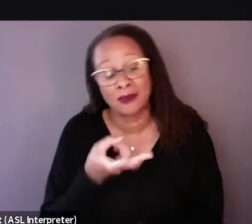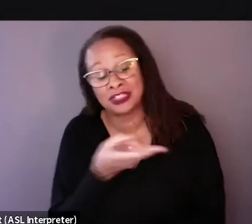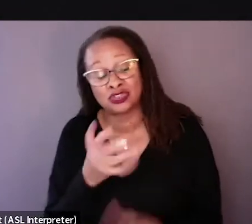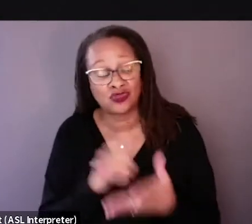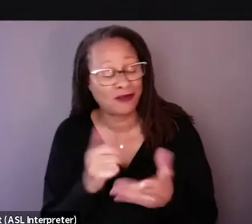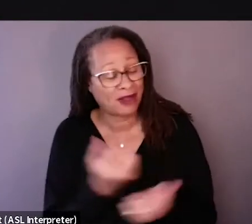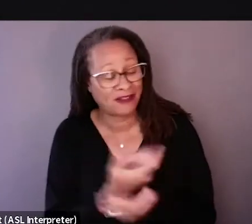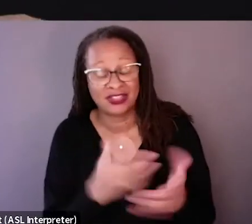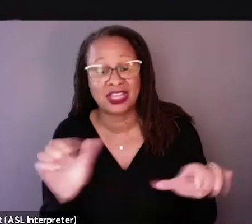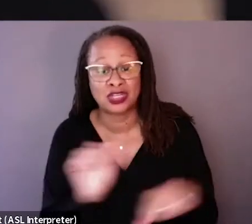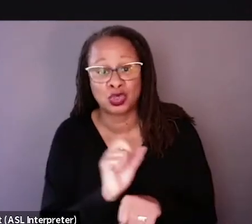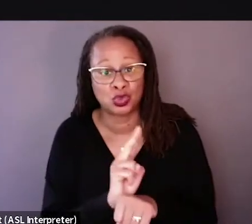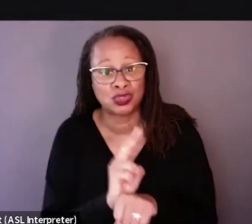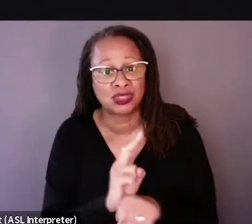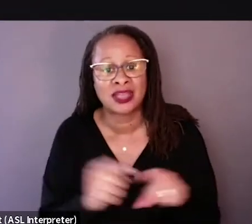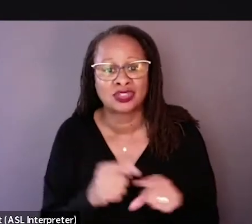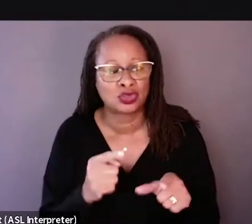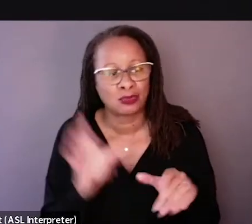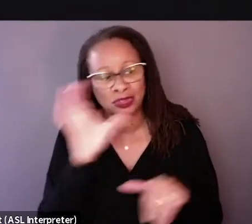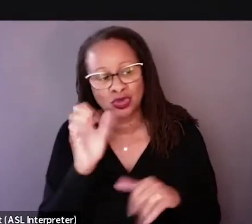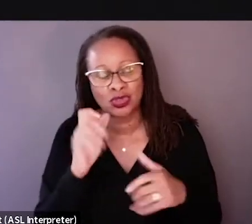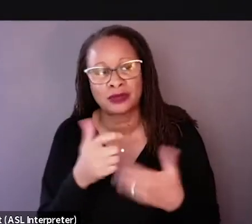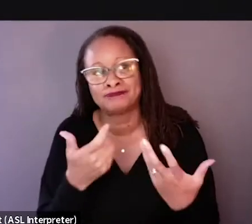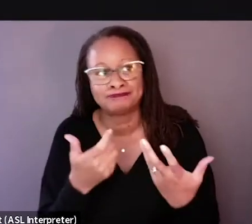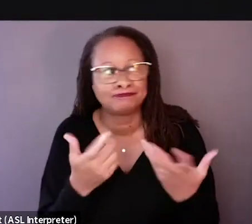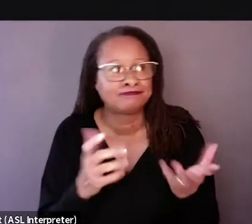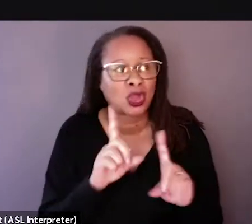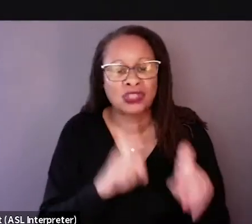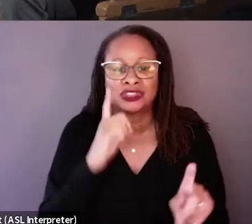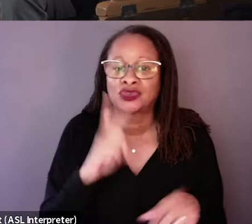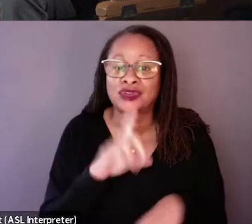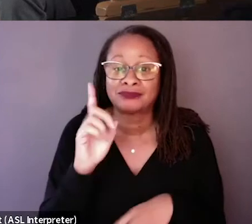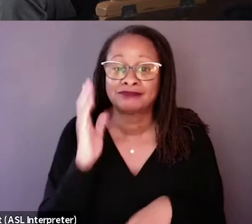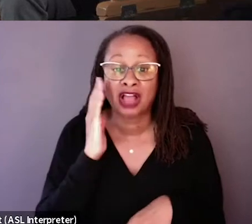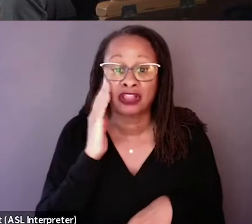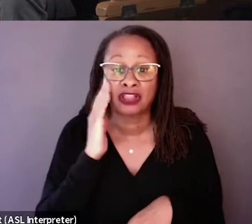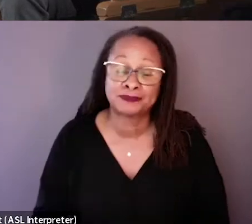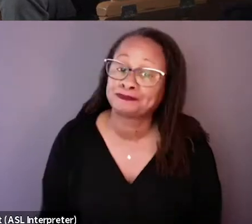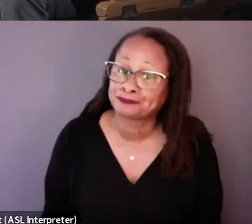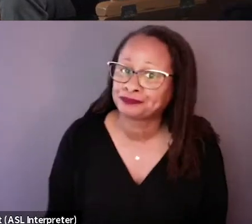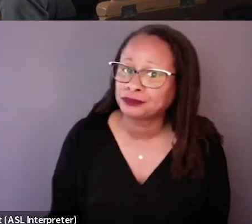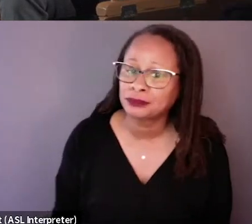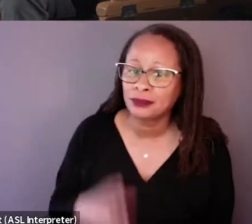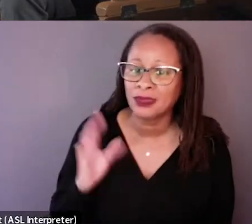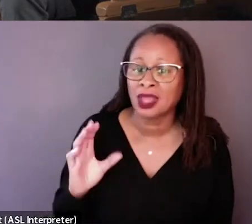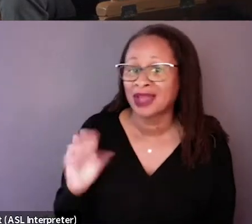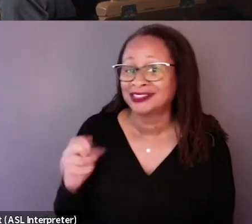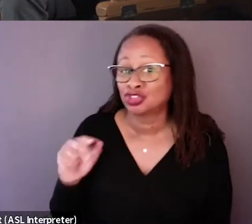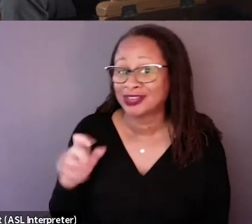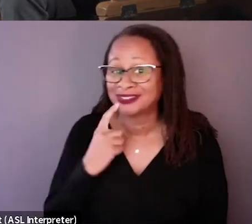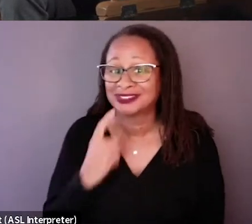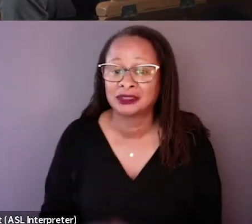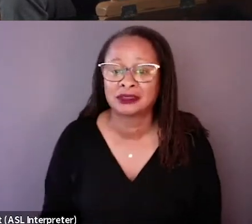to kind of pursue their quest for knowledge and also capturing imagery. Yeah, and I think the larger lesson is they